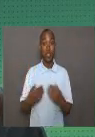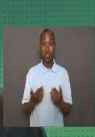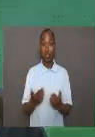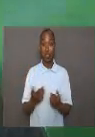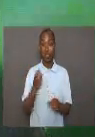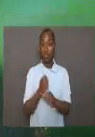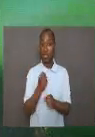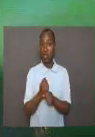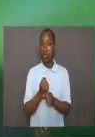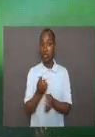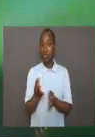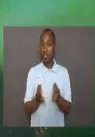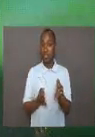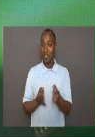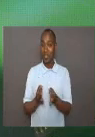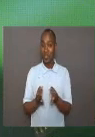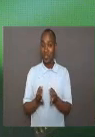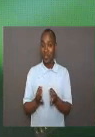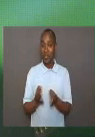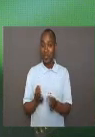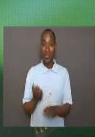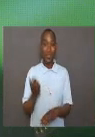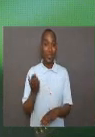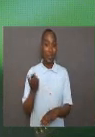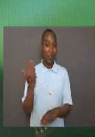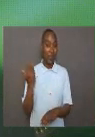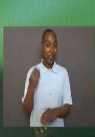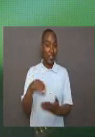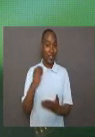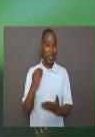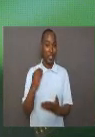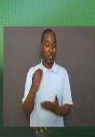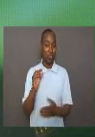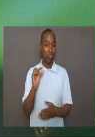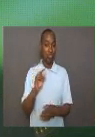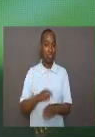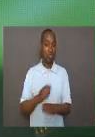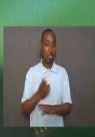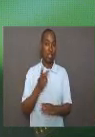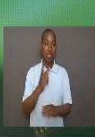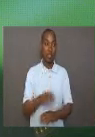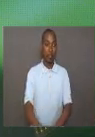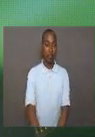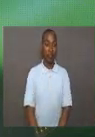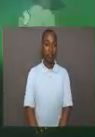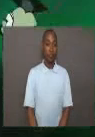ATP. Please go ahead and I will see you in a few minutes.